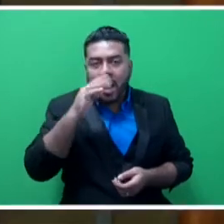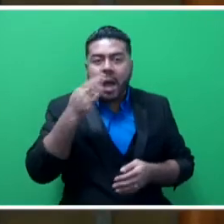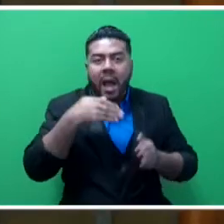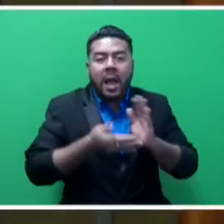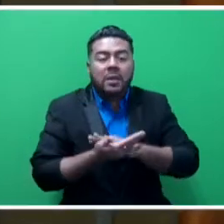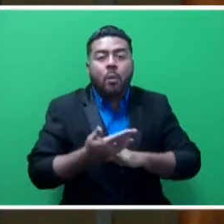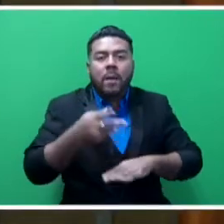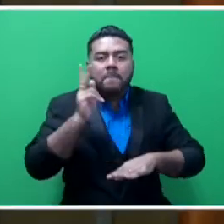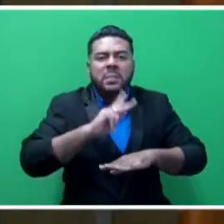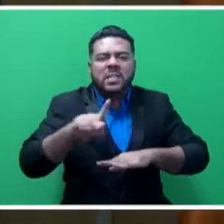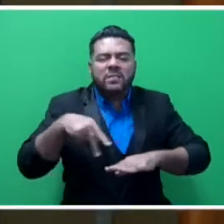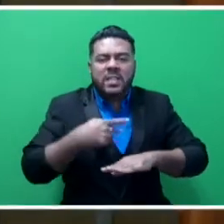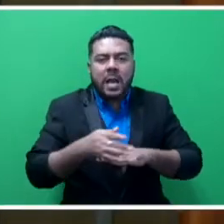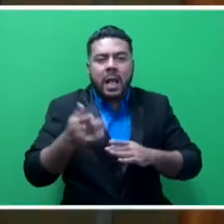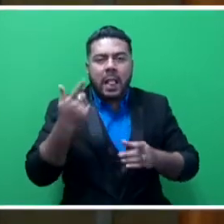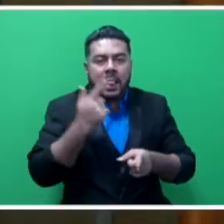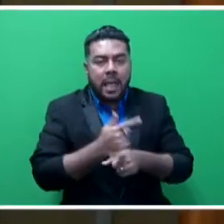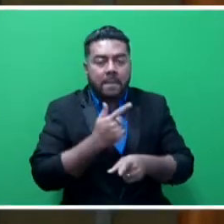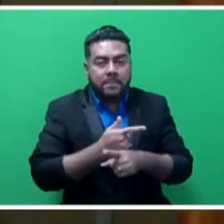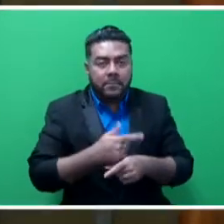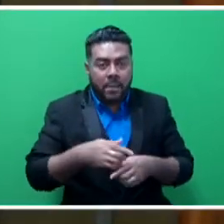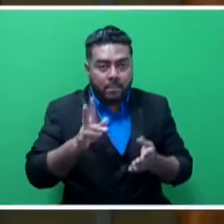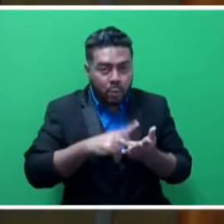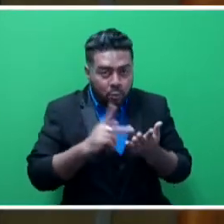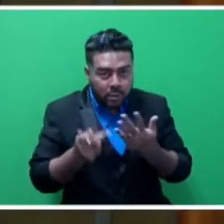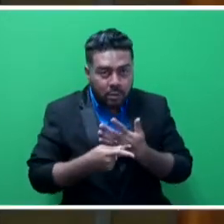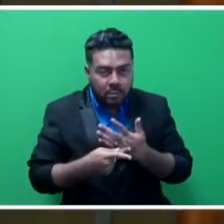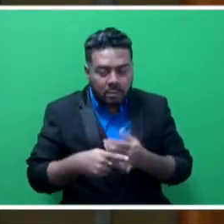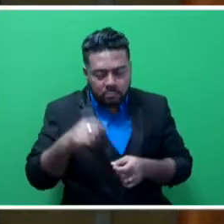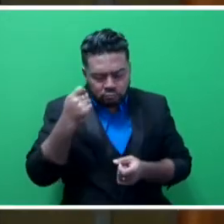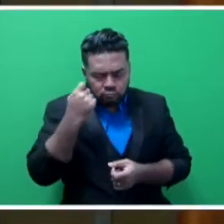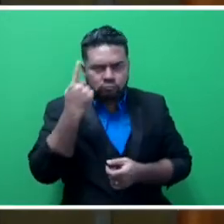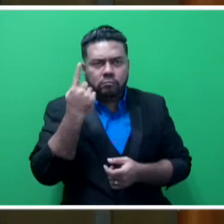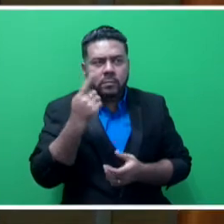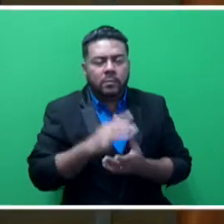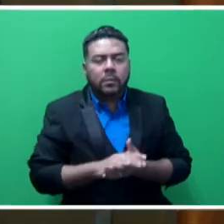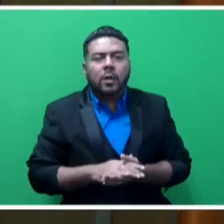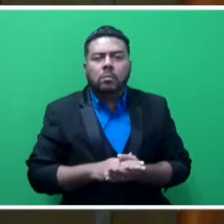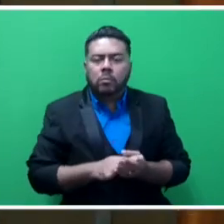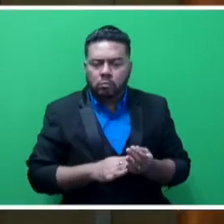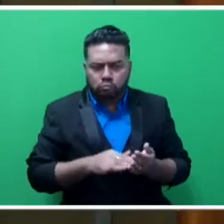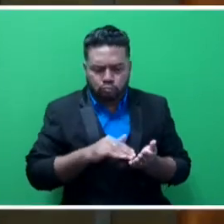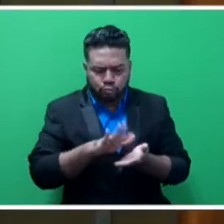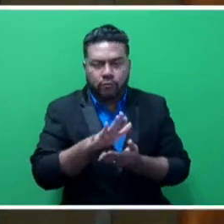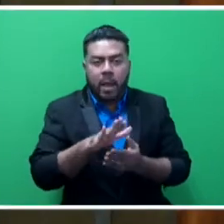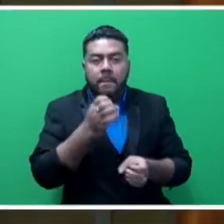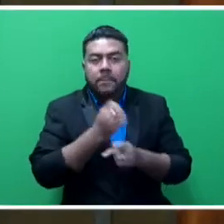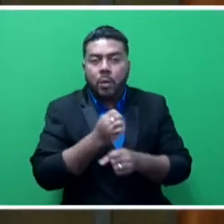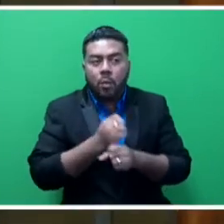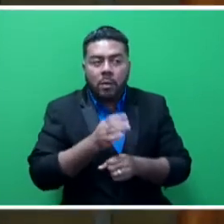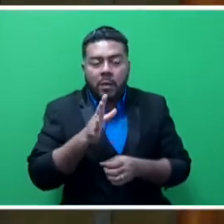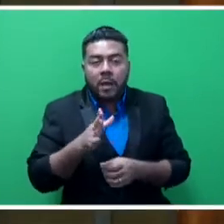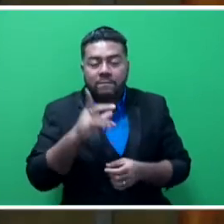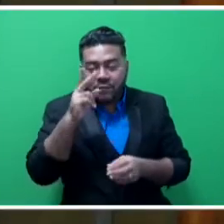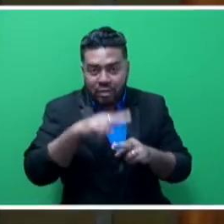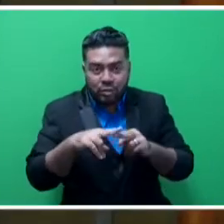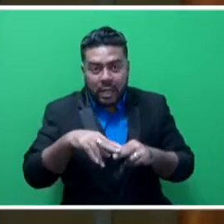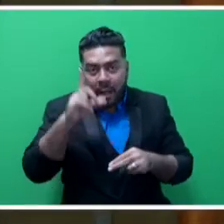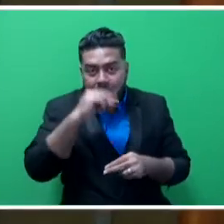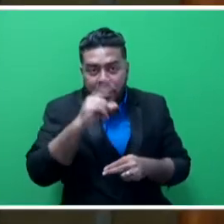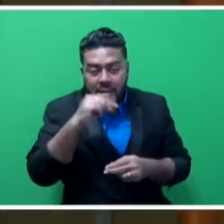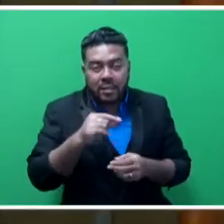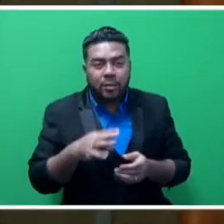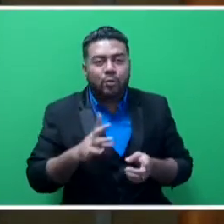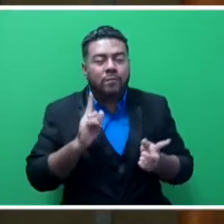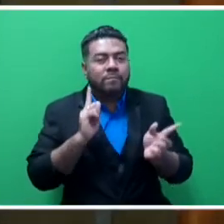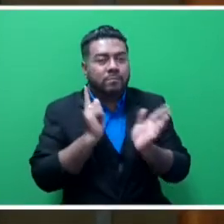Scheme. There has been deep acknowledgement from approved employers on Fiji's ability to fast